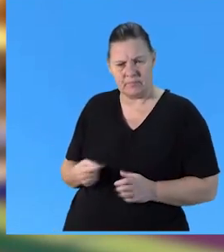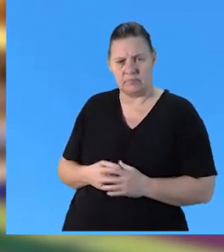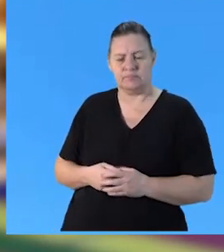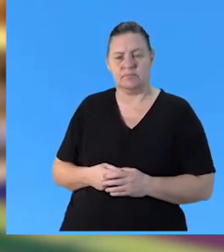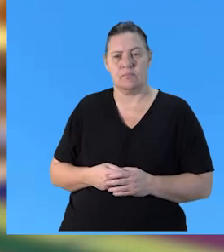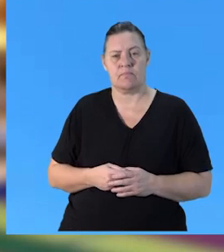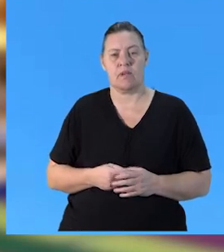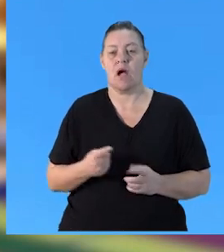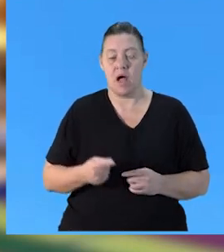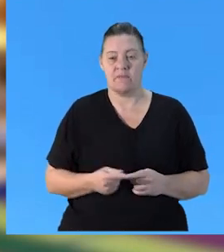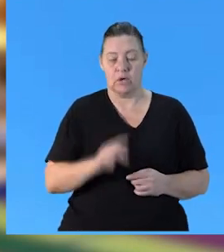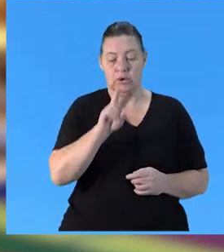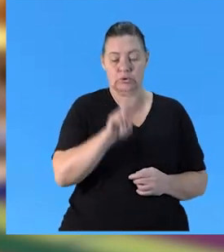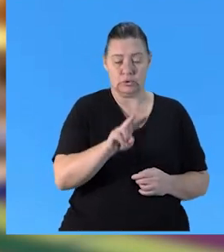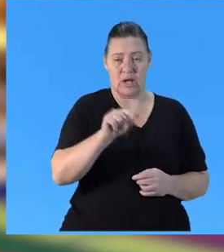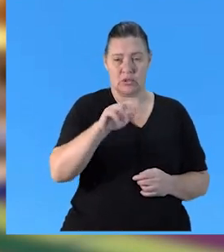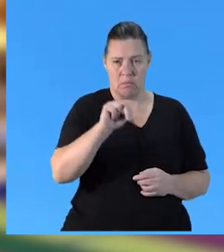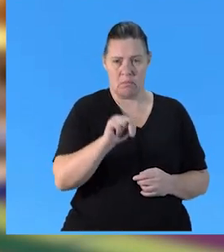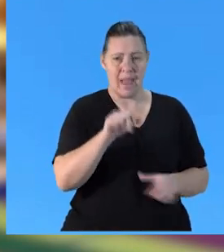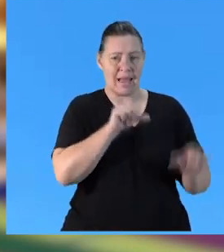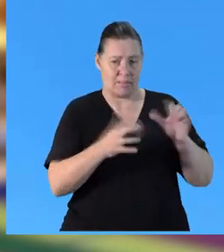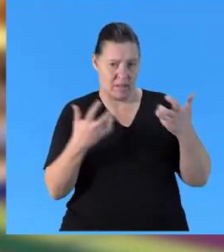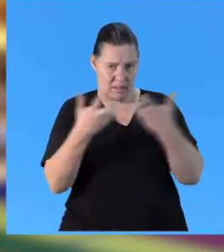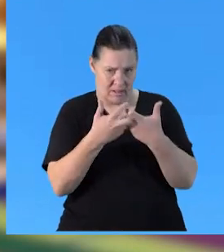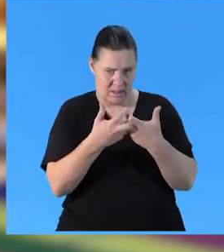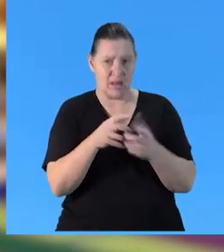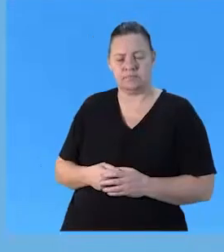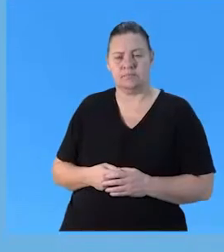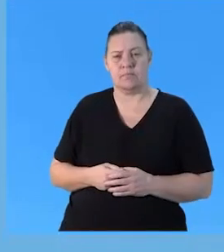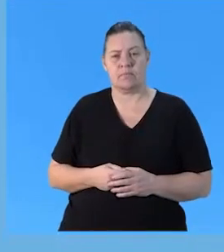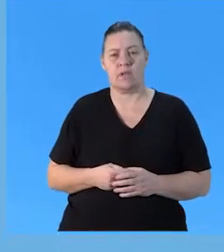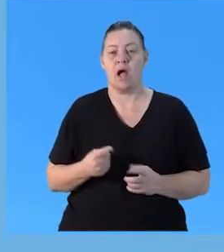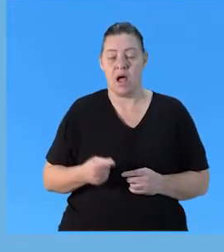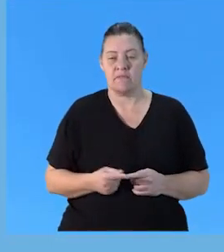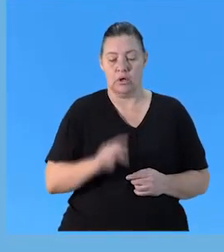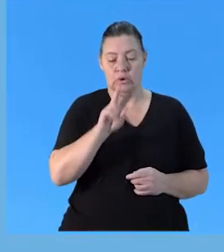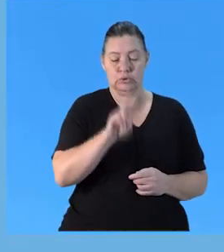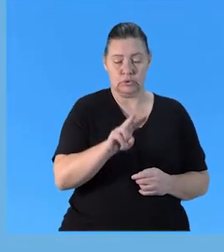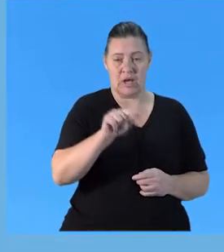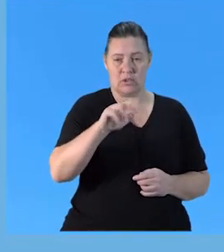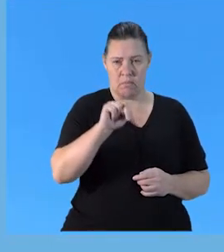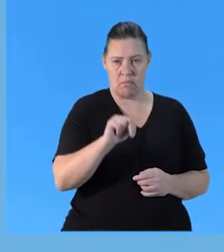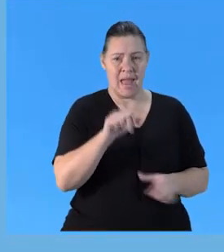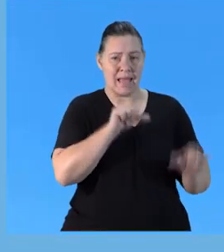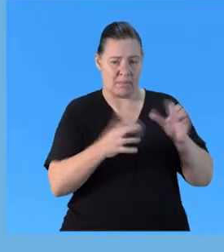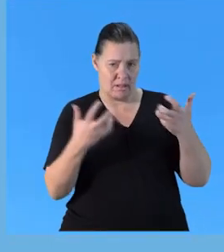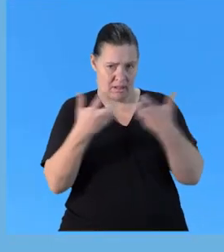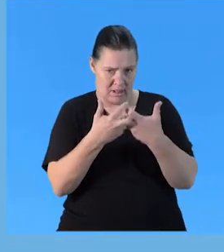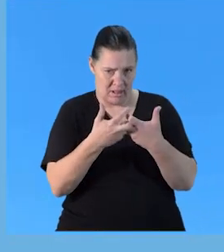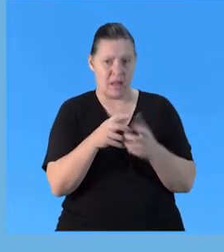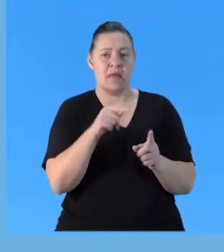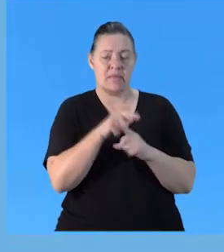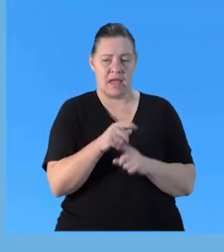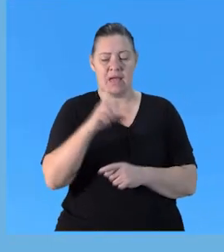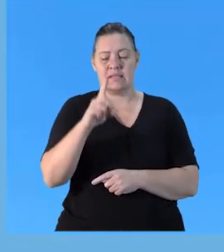a positive ion. Now, in metals, the electrons can freely move within the